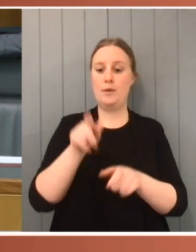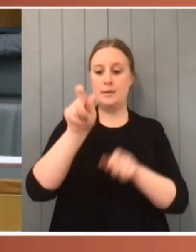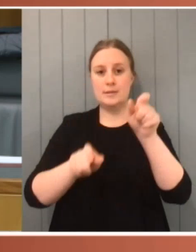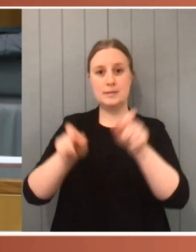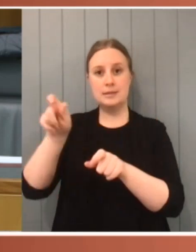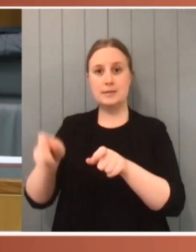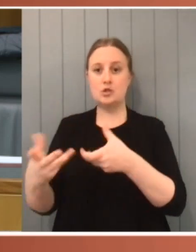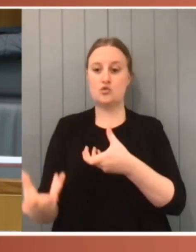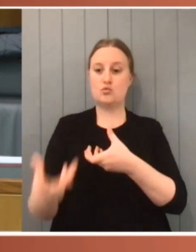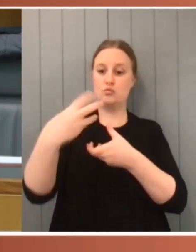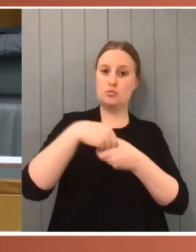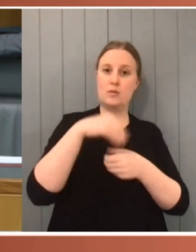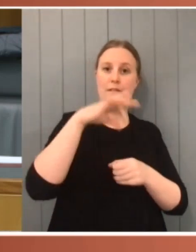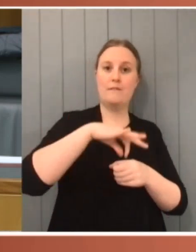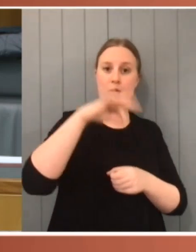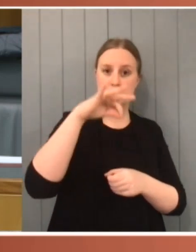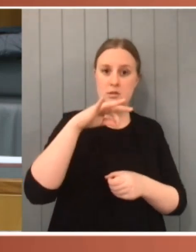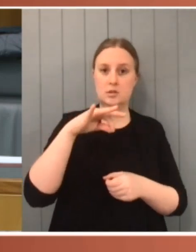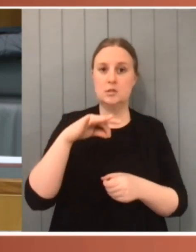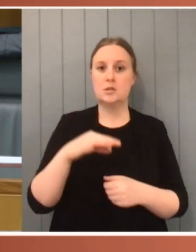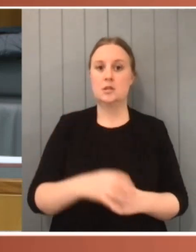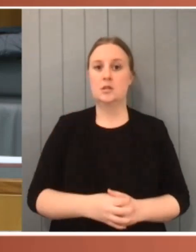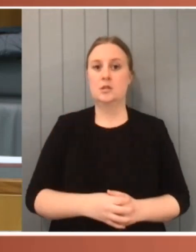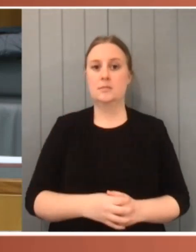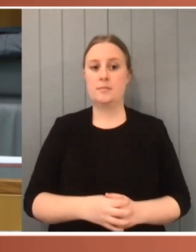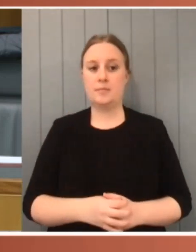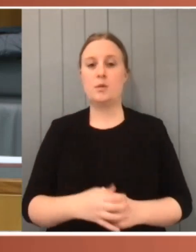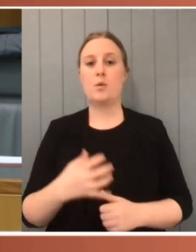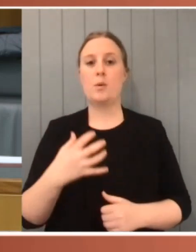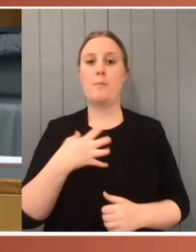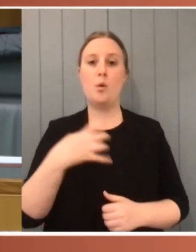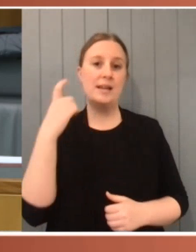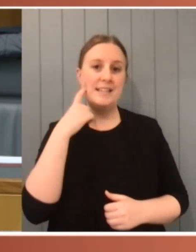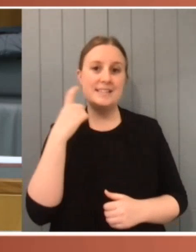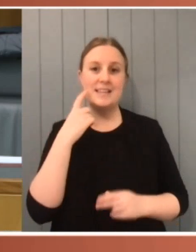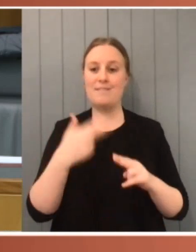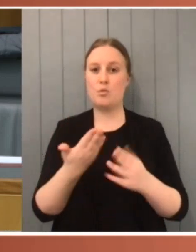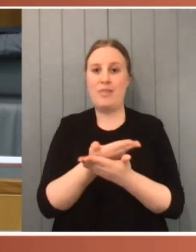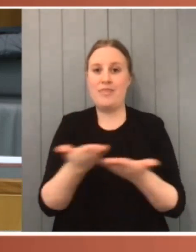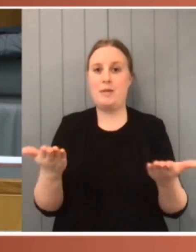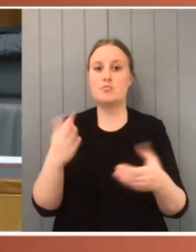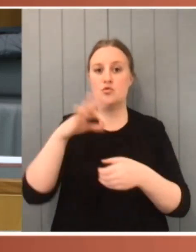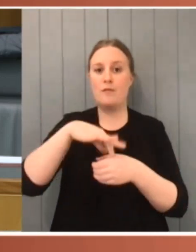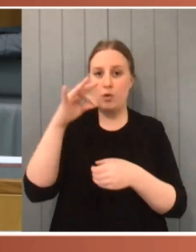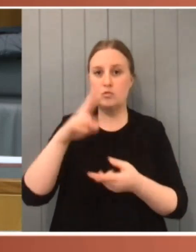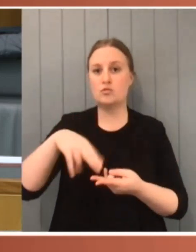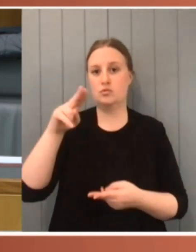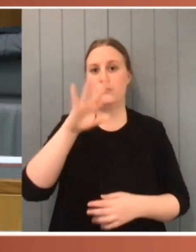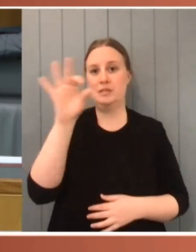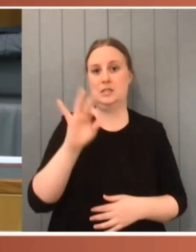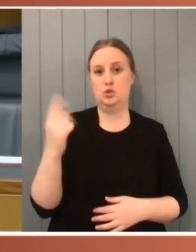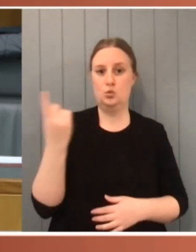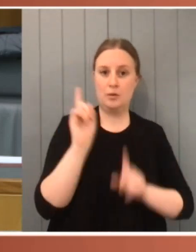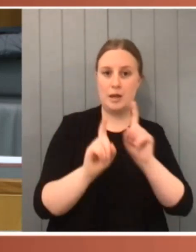other institutional measures like deliberative assemblies, citizens' assemblies, which add a more deliberative dimension to democracy, because compulsory voting is just